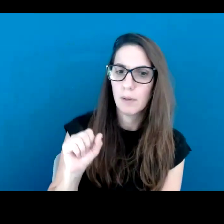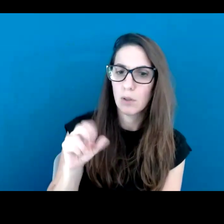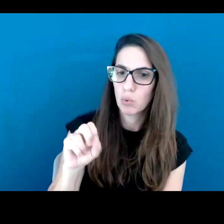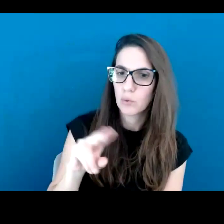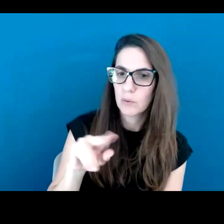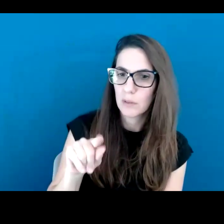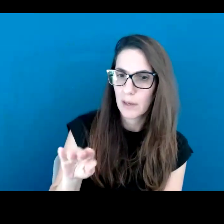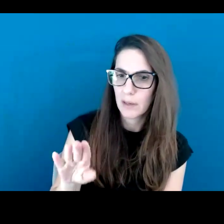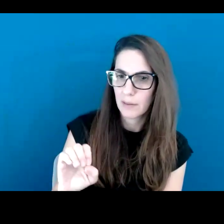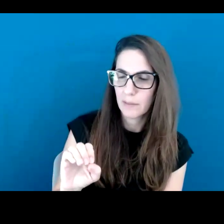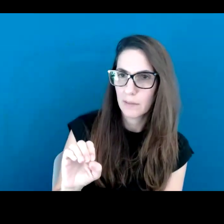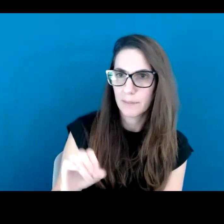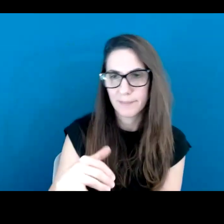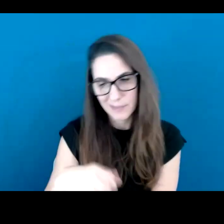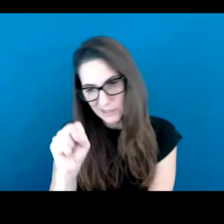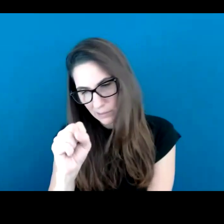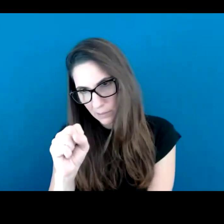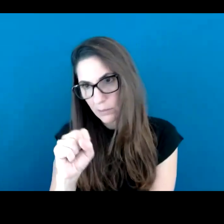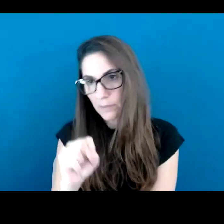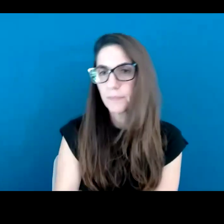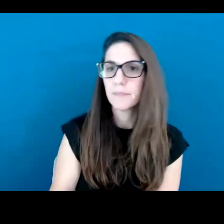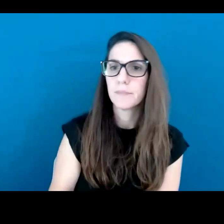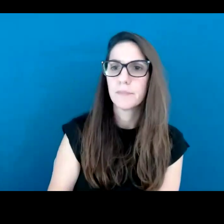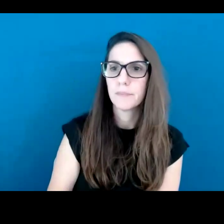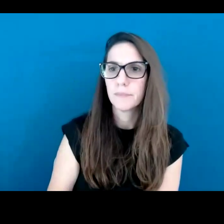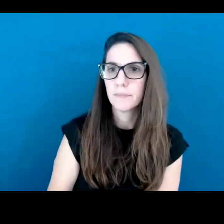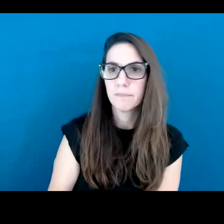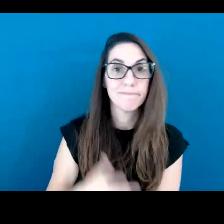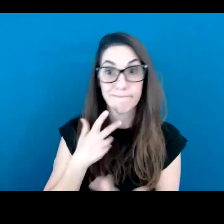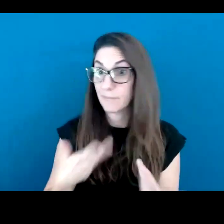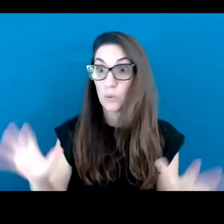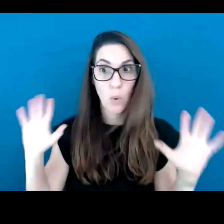Suzanne. Yes. That's everyone.